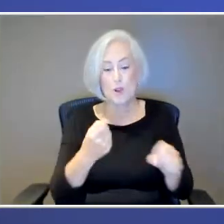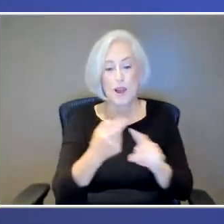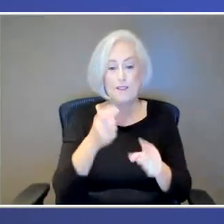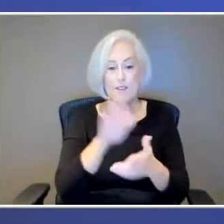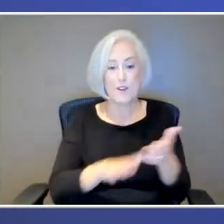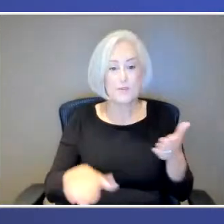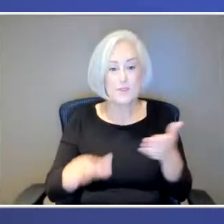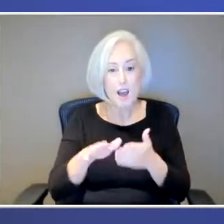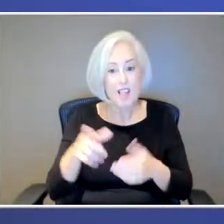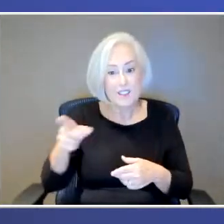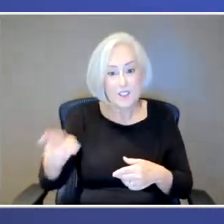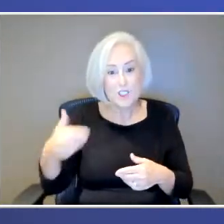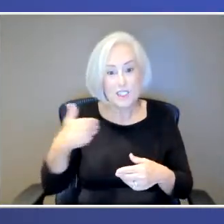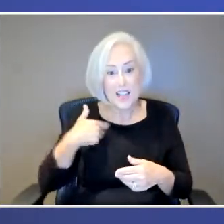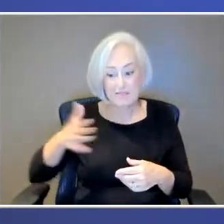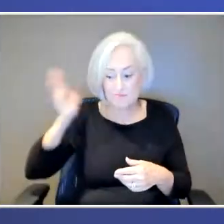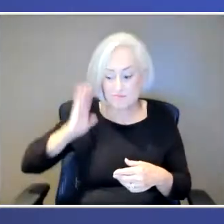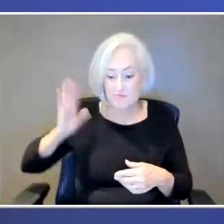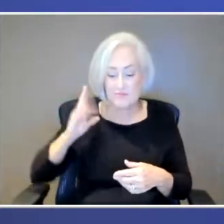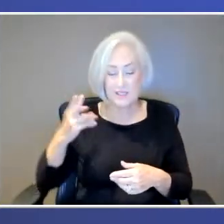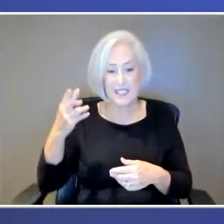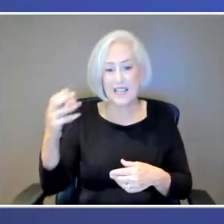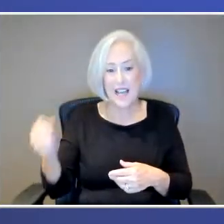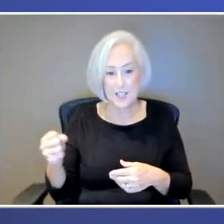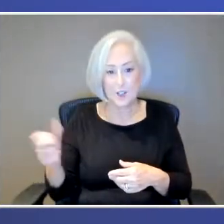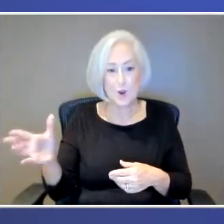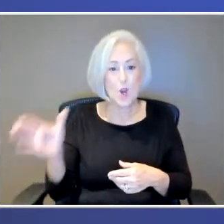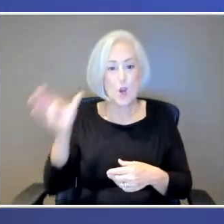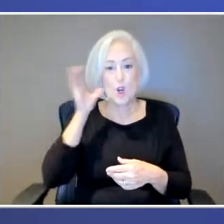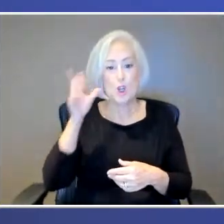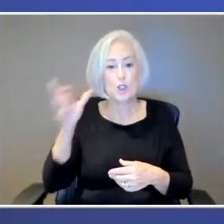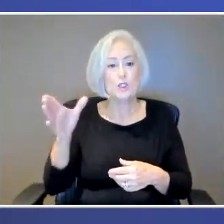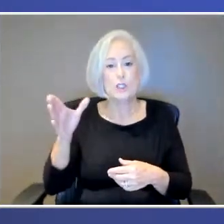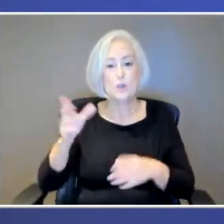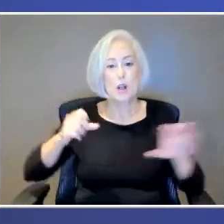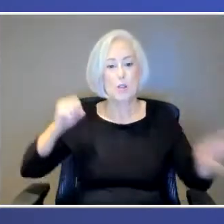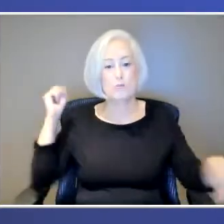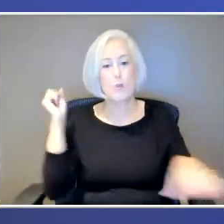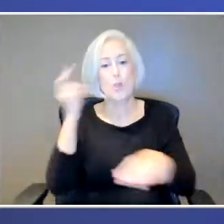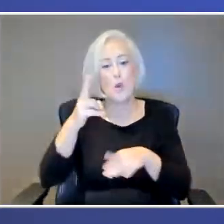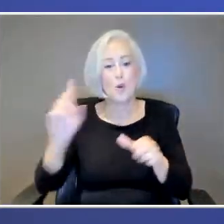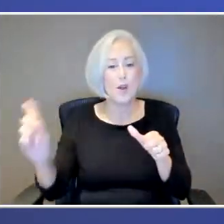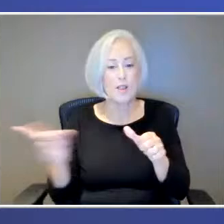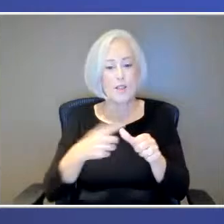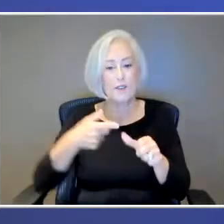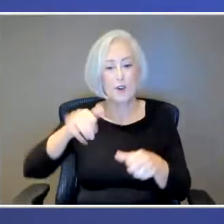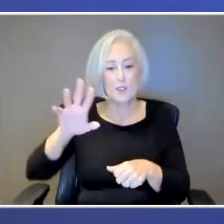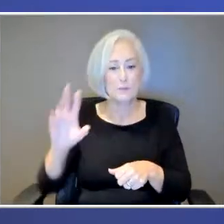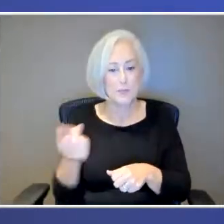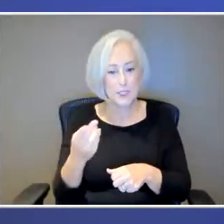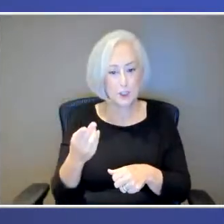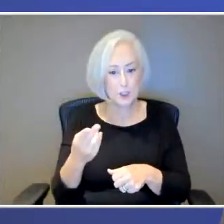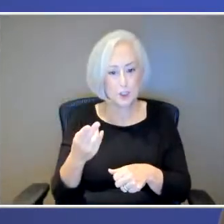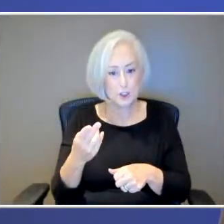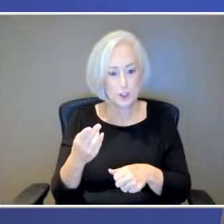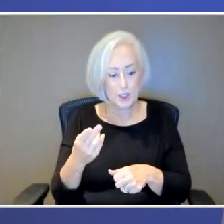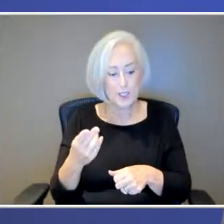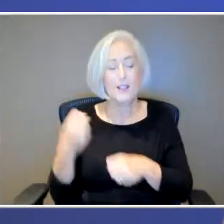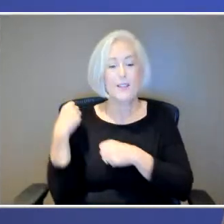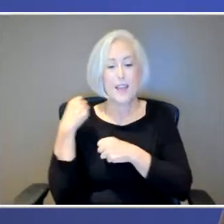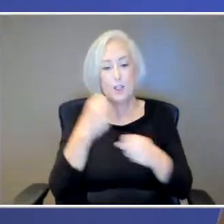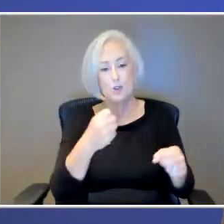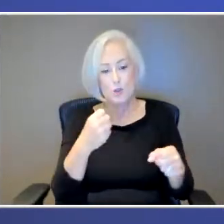had in high school when they heard she was going to throw out the first pitch. So they just drove back for that and then drive right back to school. It's